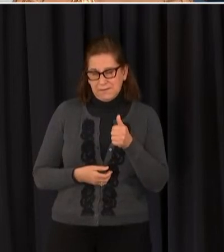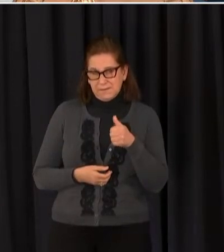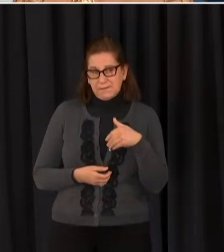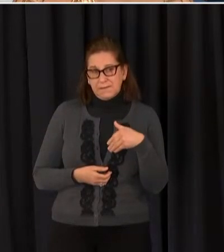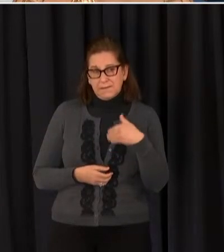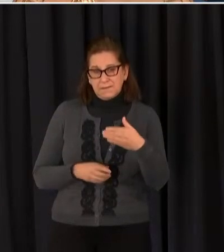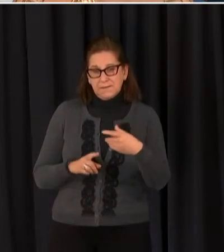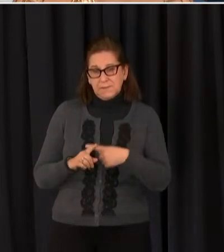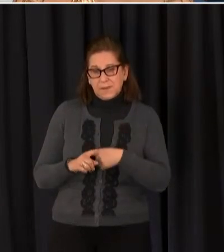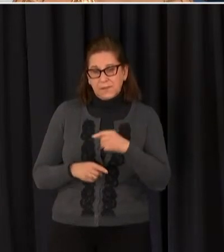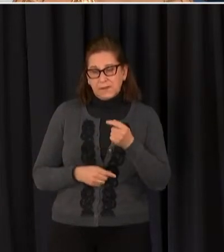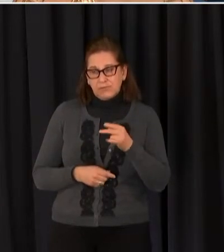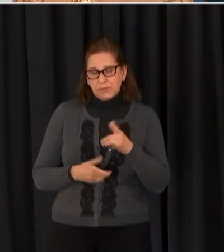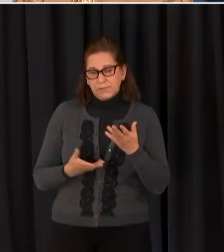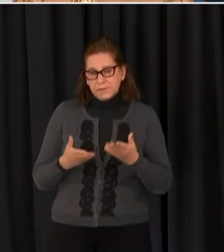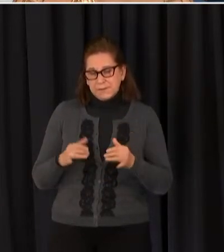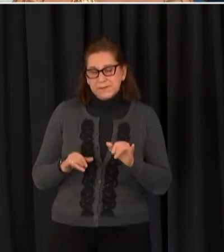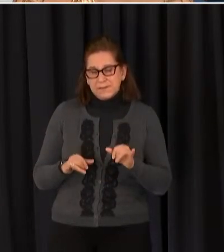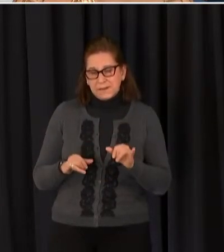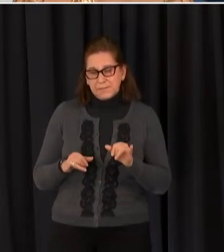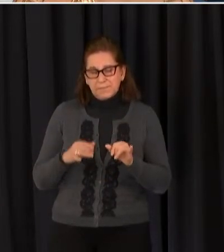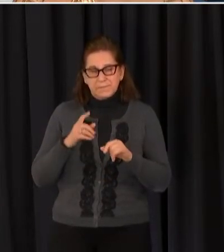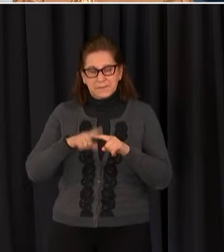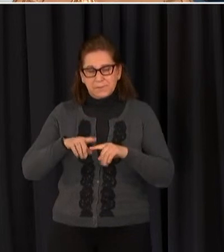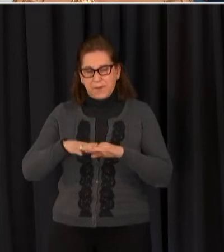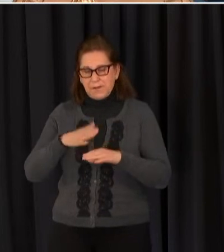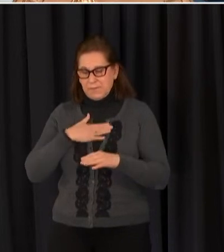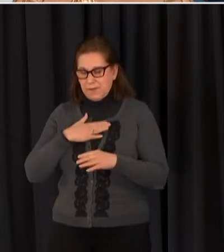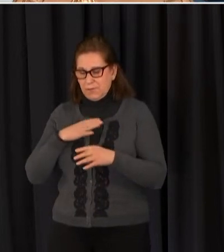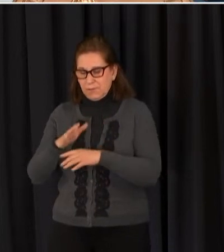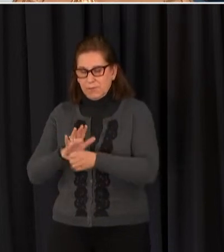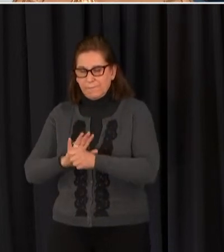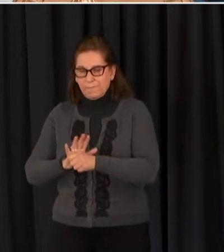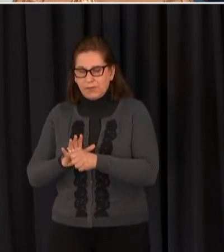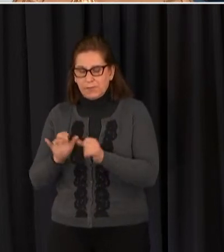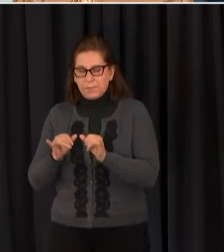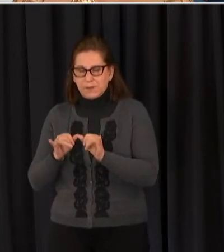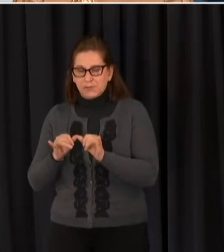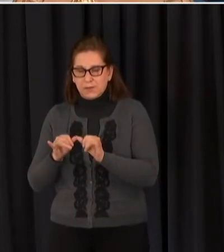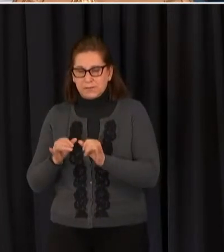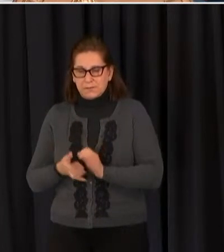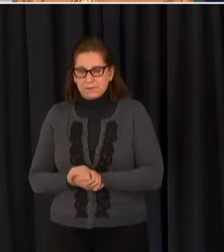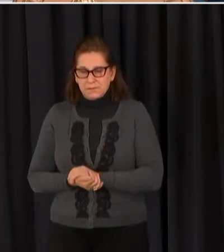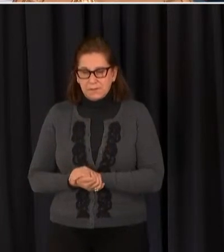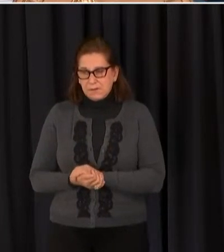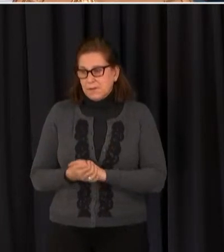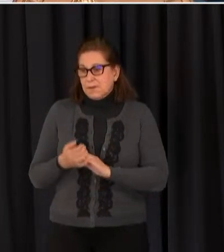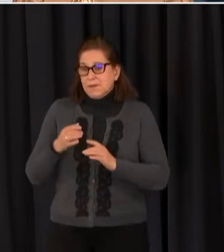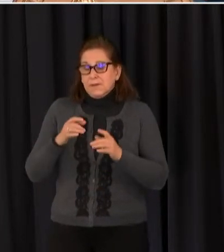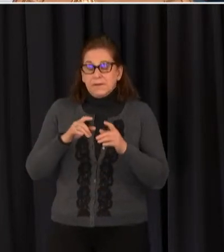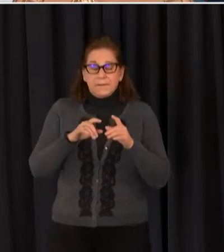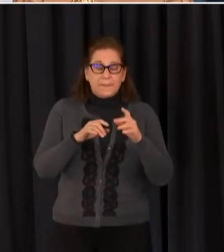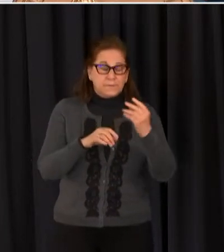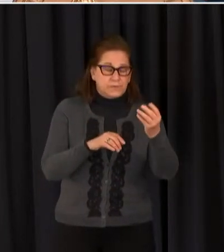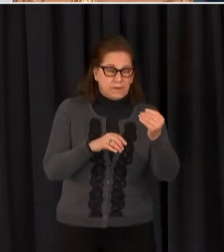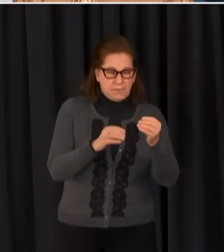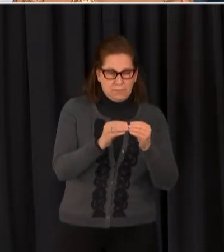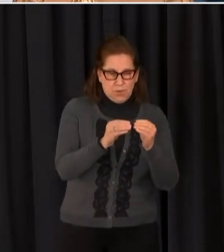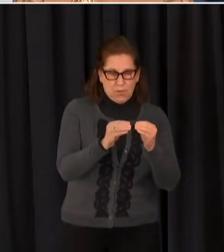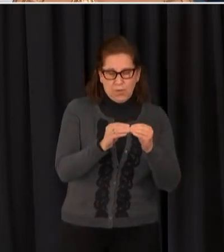that we'll continue to look at what our metrics suggest about both indoor and outdoor